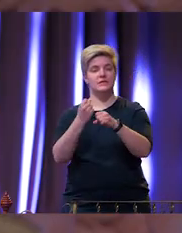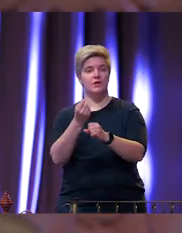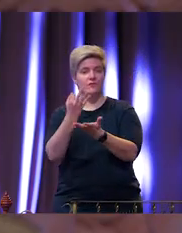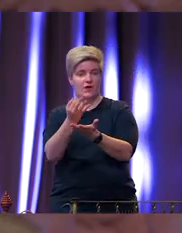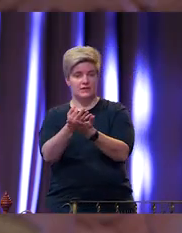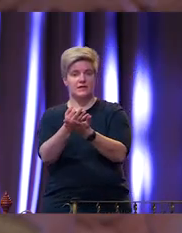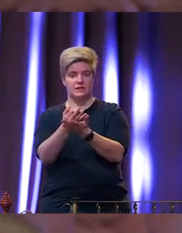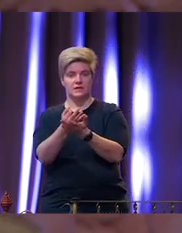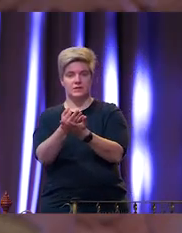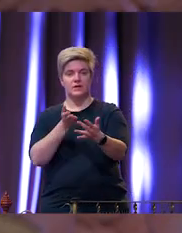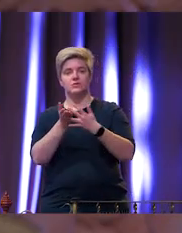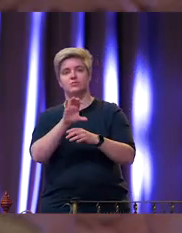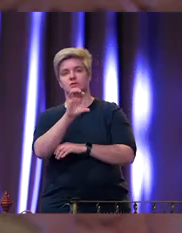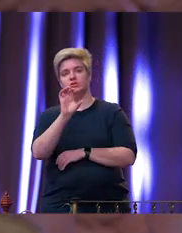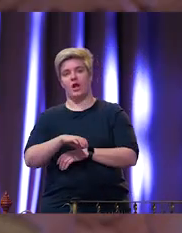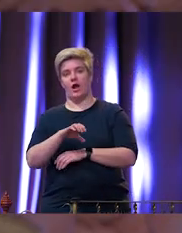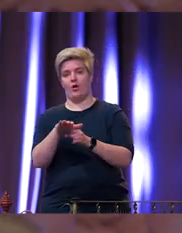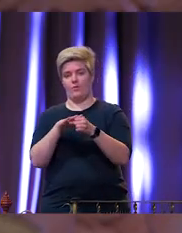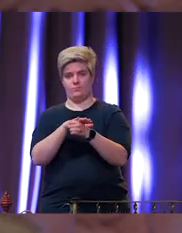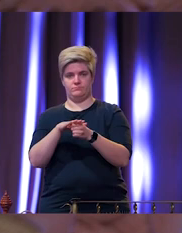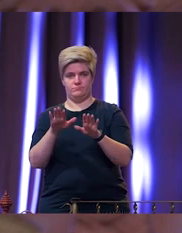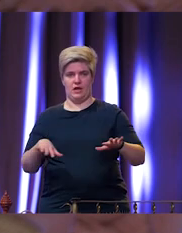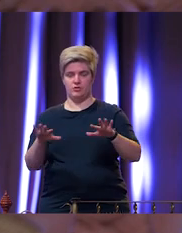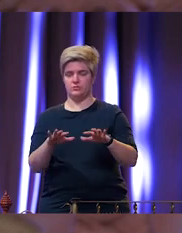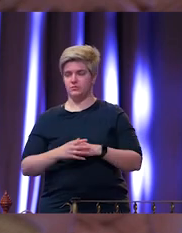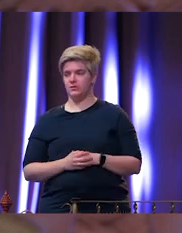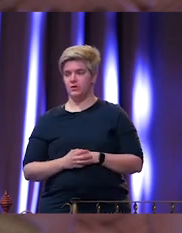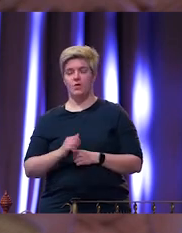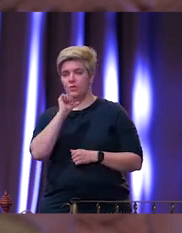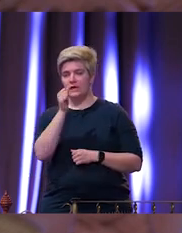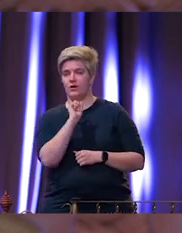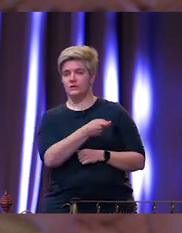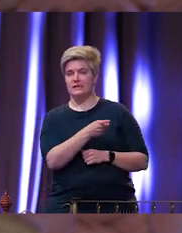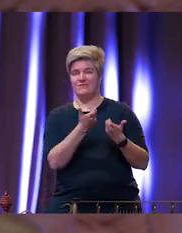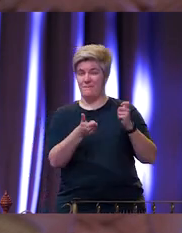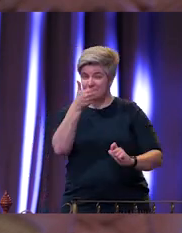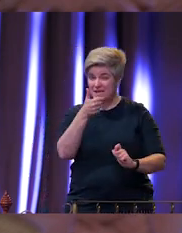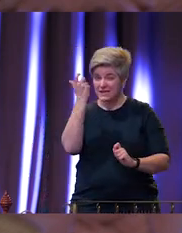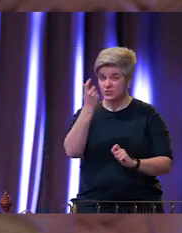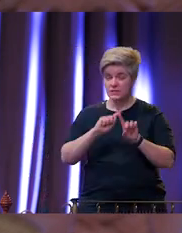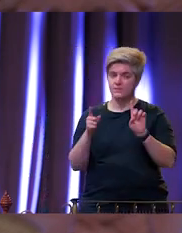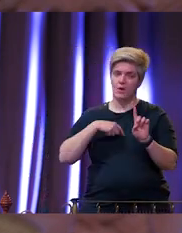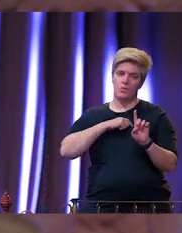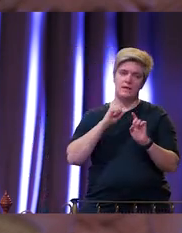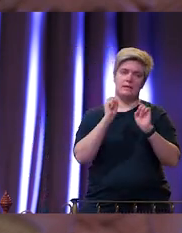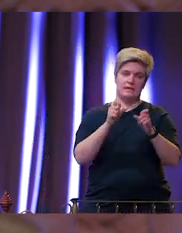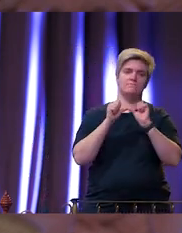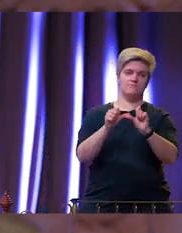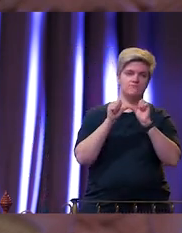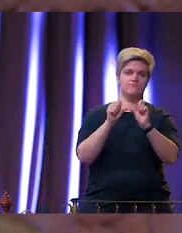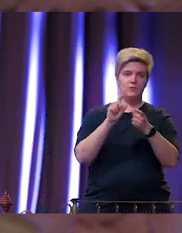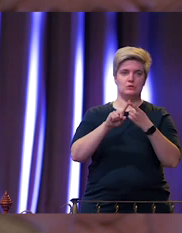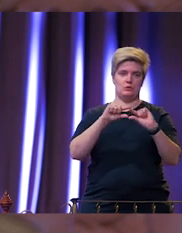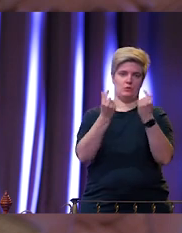Chicago metro area. I always say we don't give the biggest grants in town, but we do give consistently to the groups that we partner